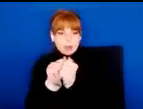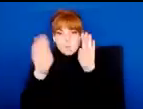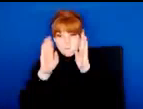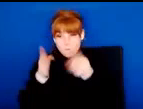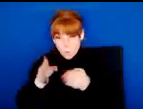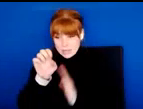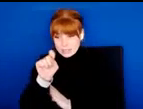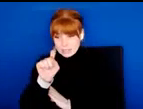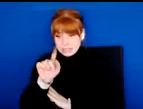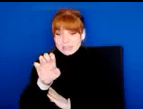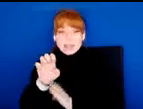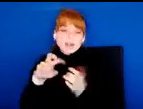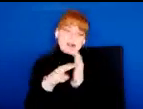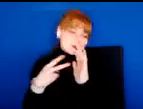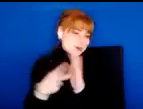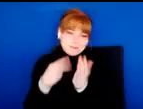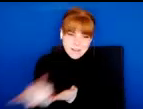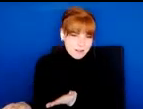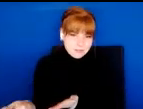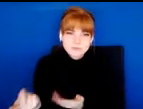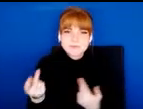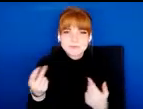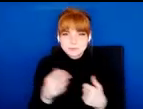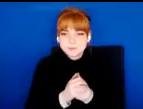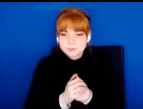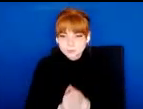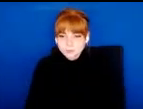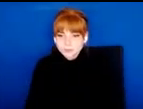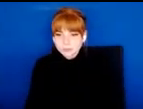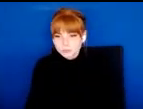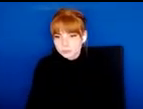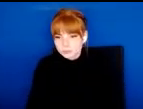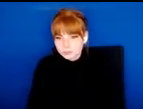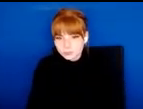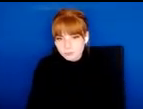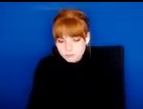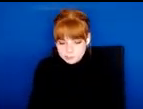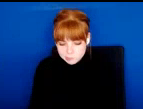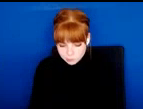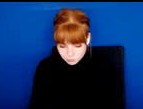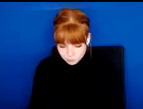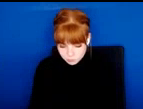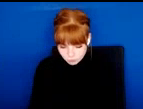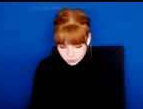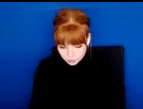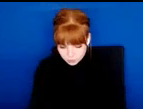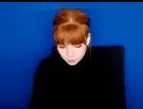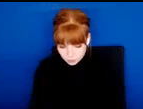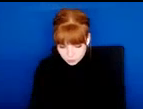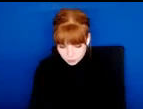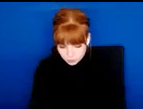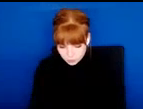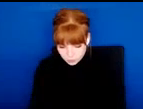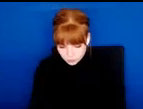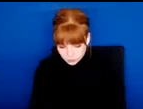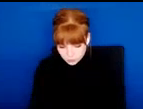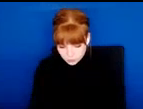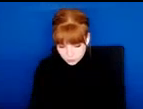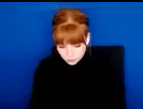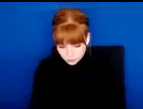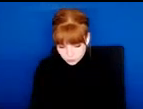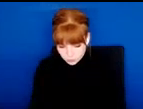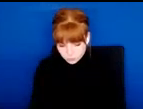requirement, right? That 3:1 contrast of your focus outline. So that would be a failure. Usually the best way